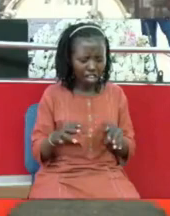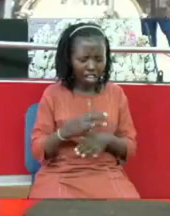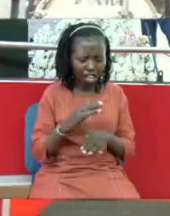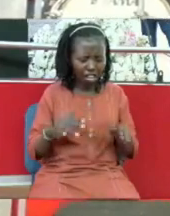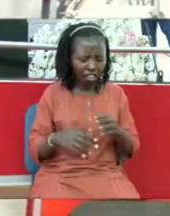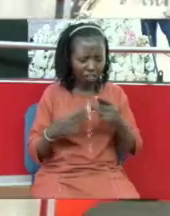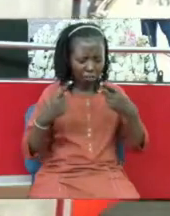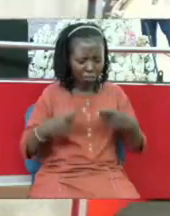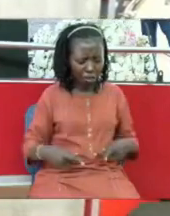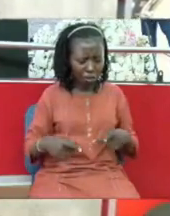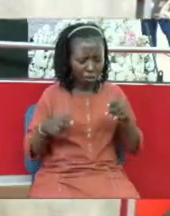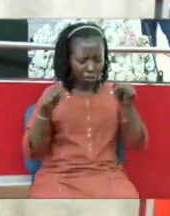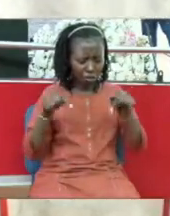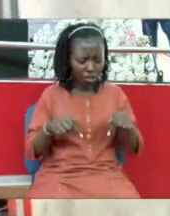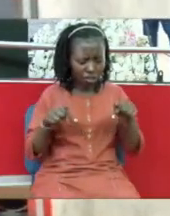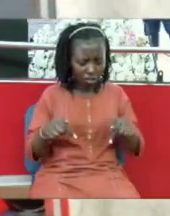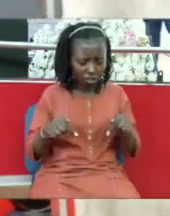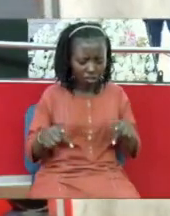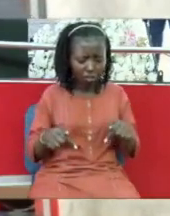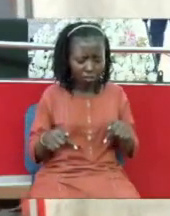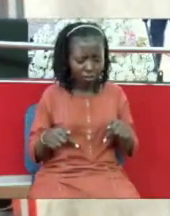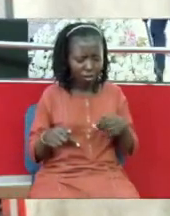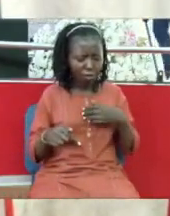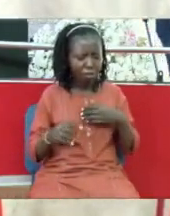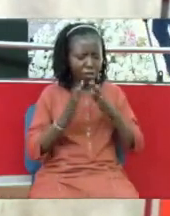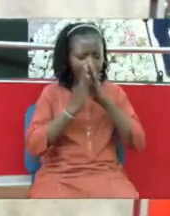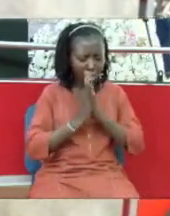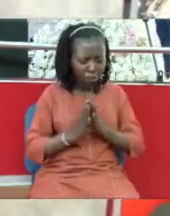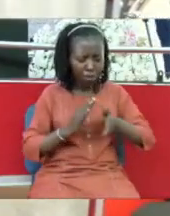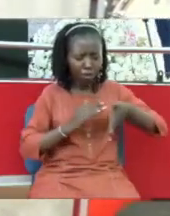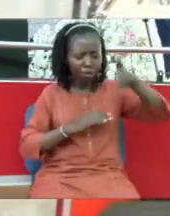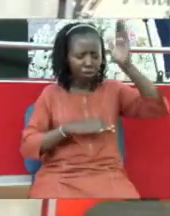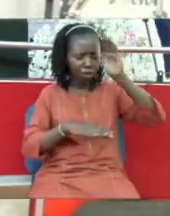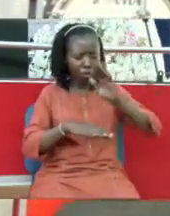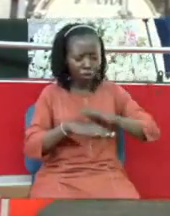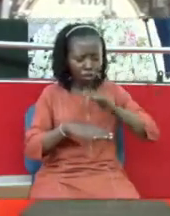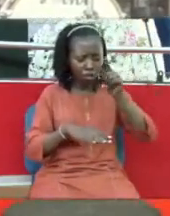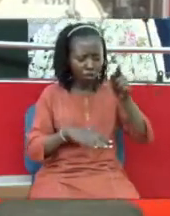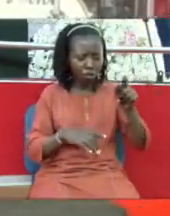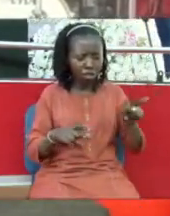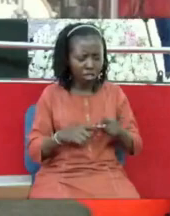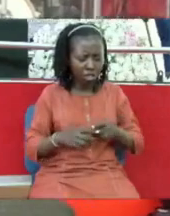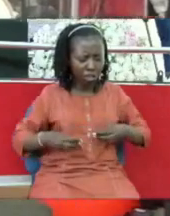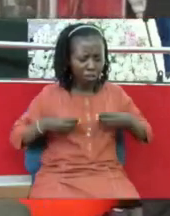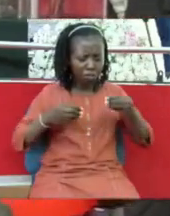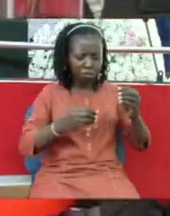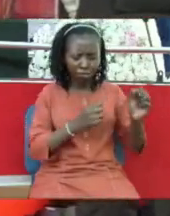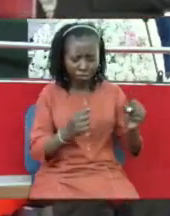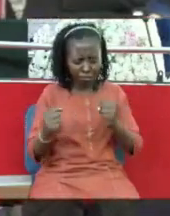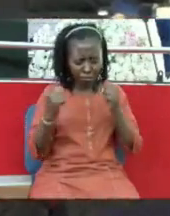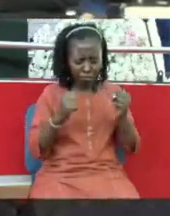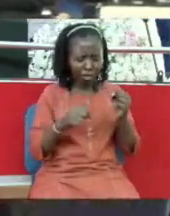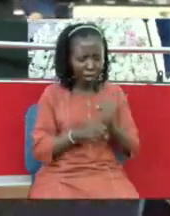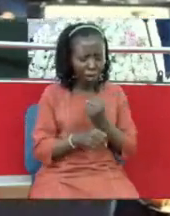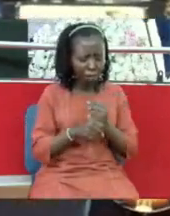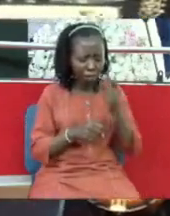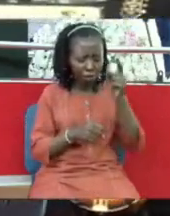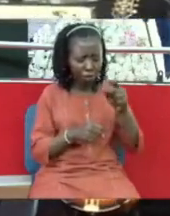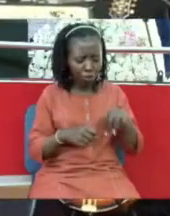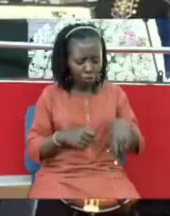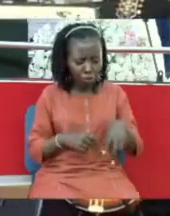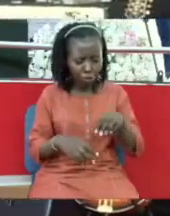voice, I pray that the power of God will touch you, strengthen you, and cause you to walk in the strength of the